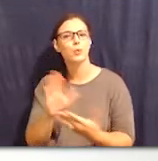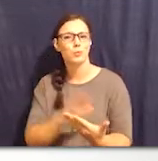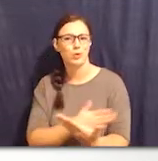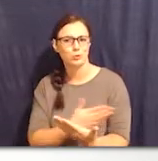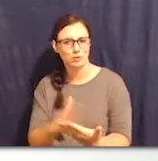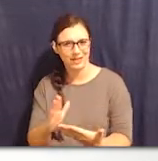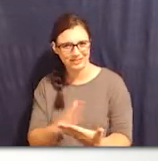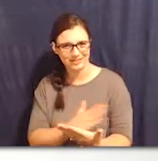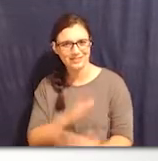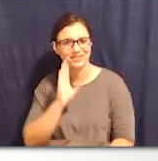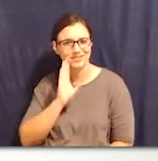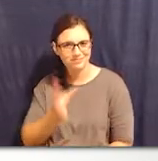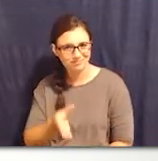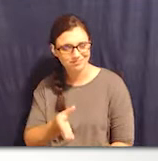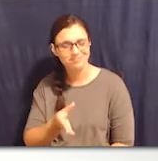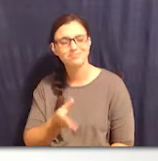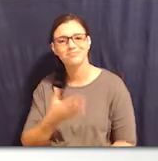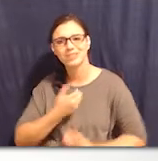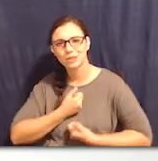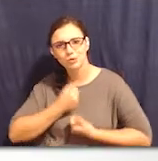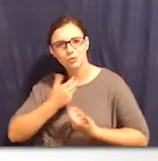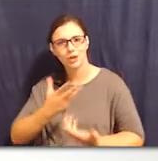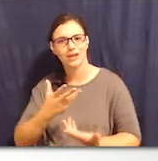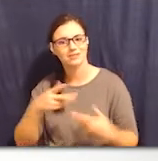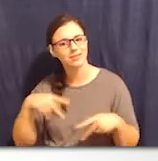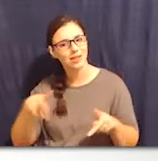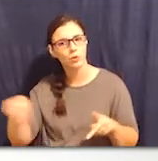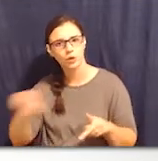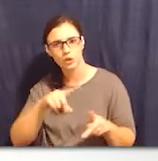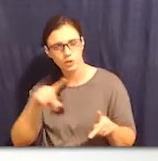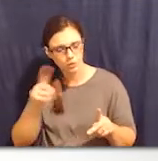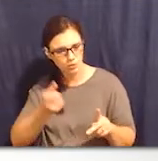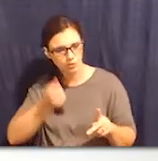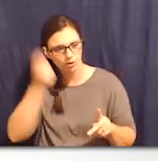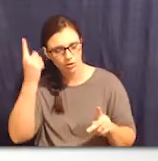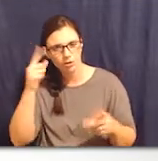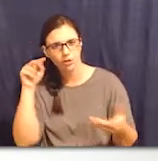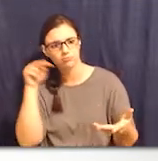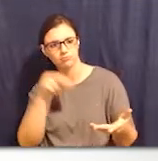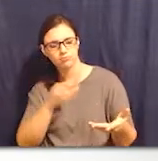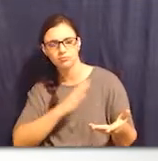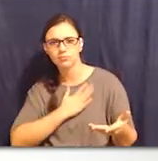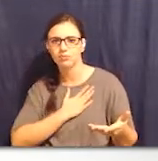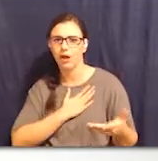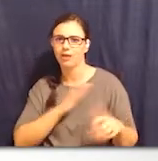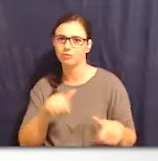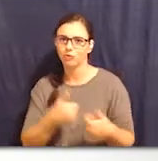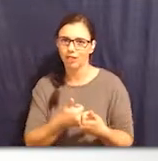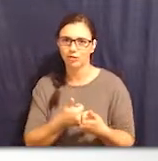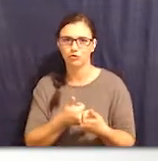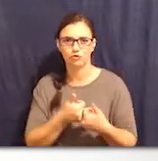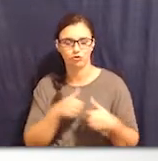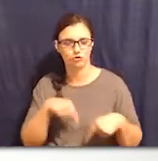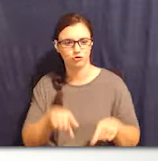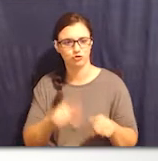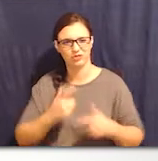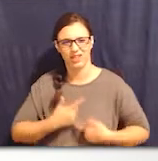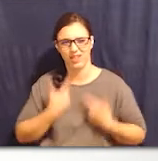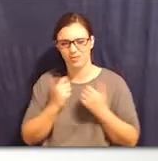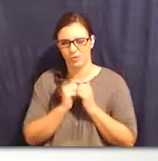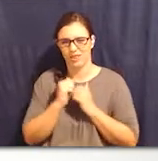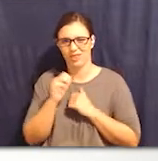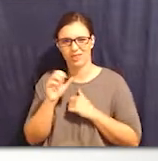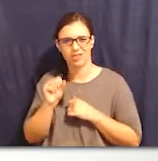story is that I will tell it to you through music and song, allowing you to take a look into the triumphs and challenges